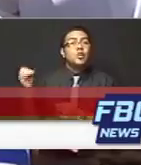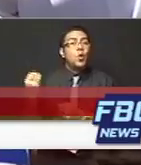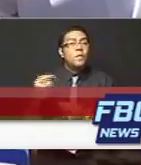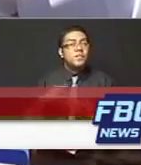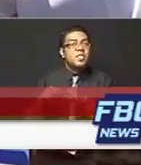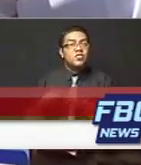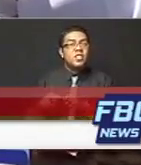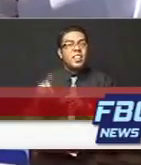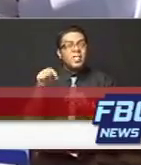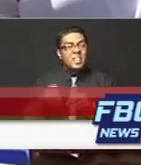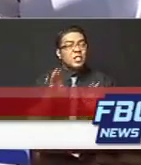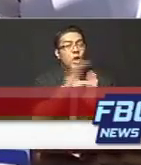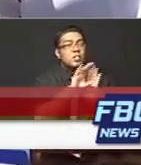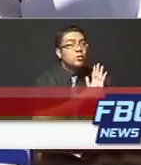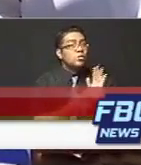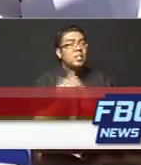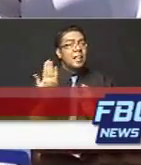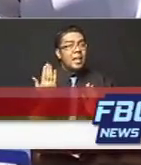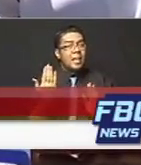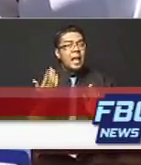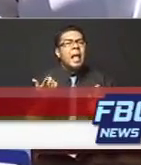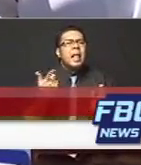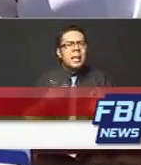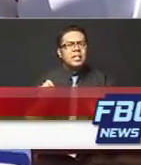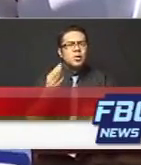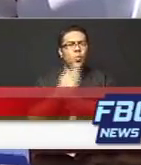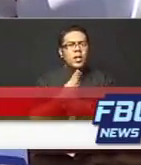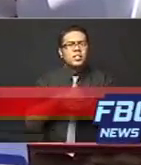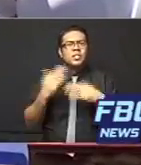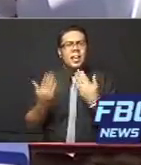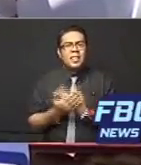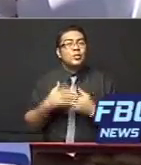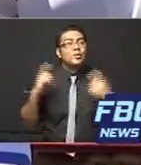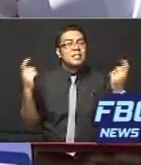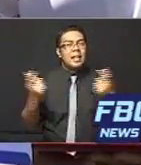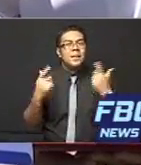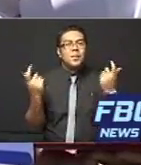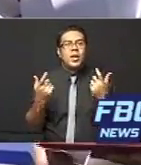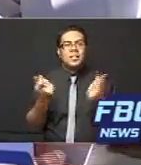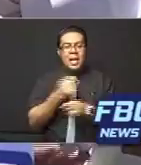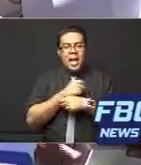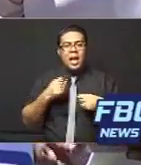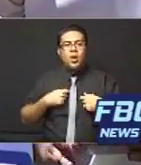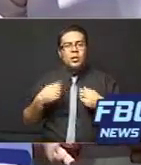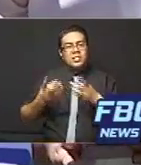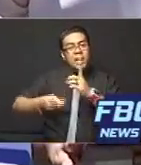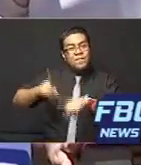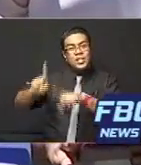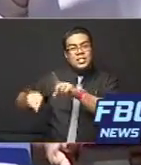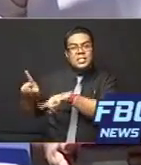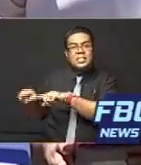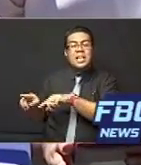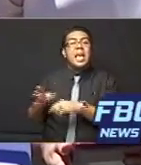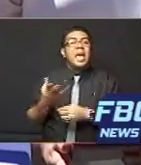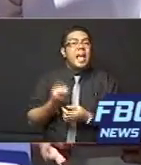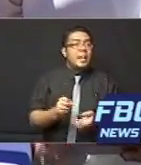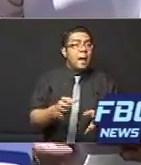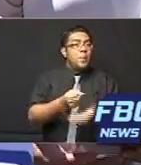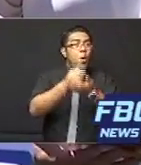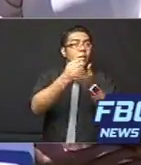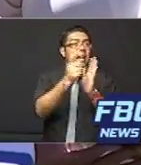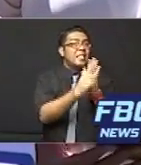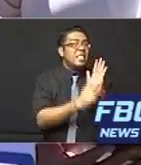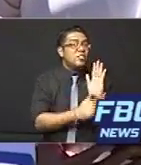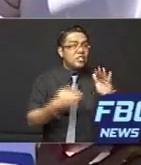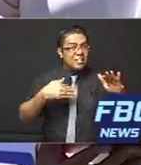Fiji, this Constitution Day, let's work together to celebrate our diversity and uphold the legislations in